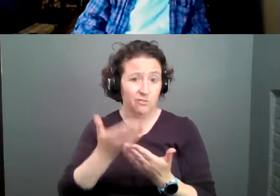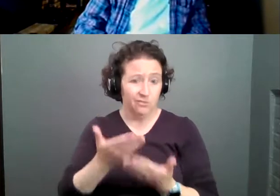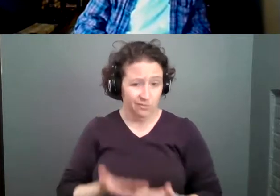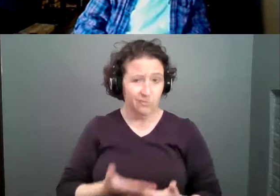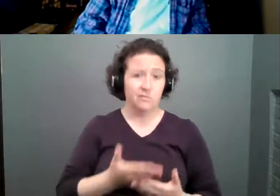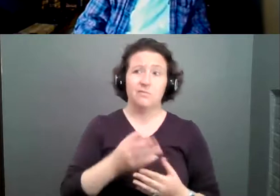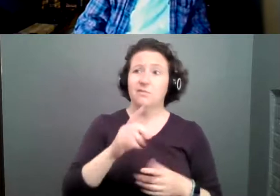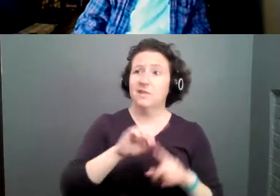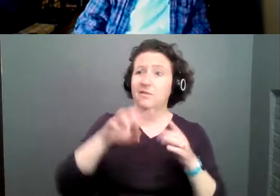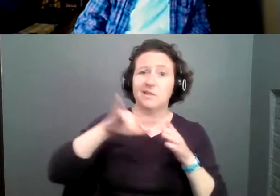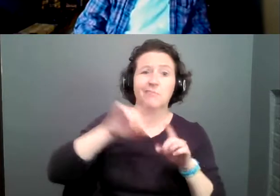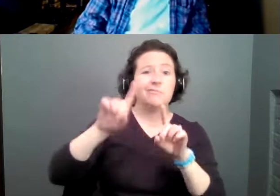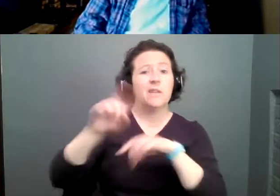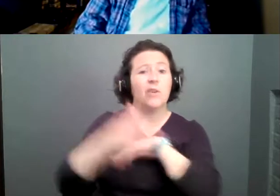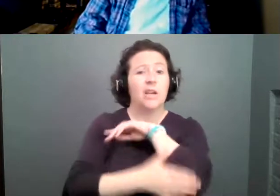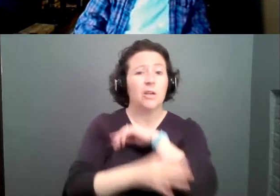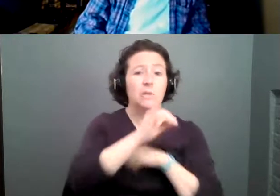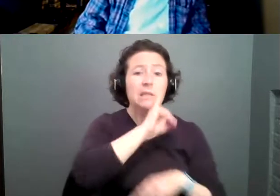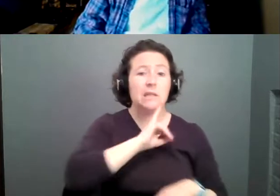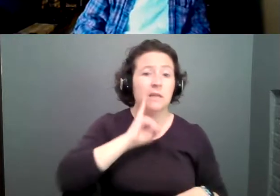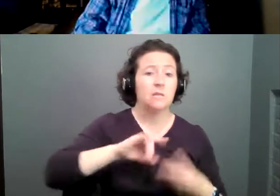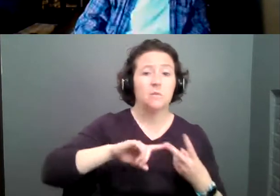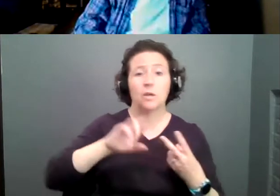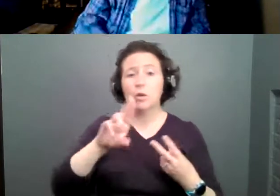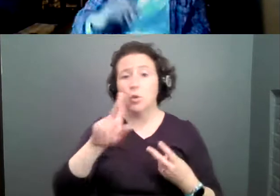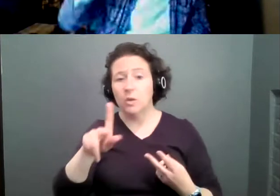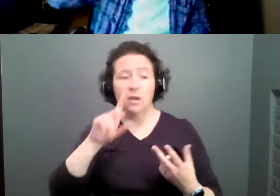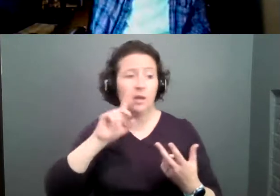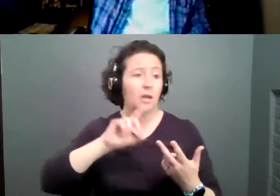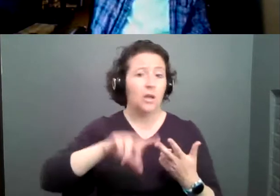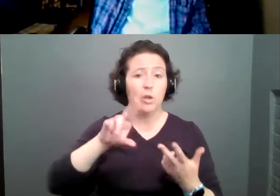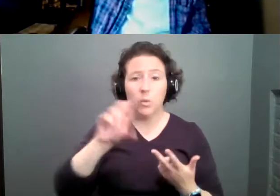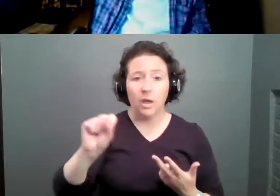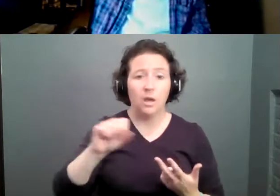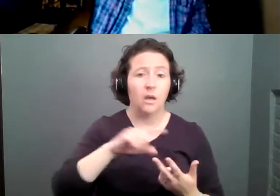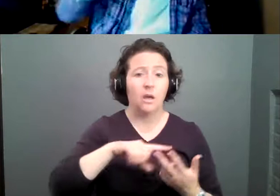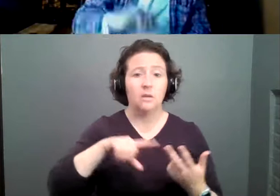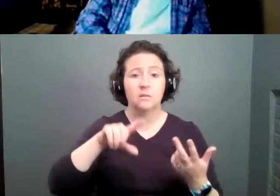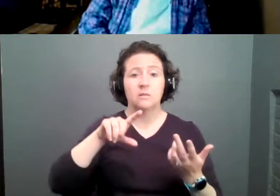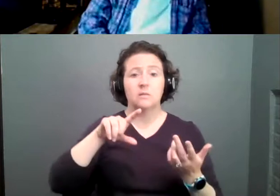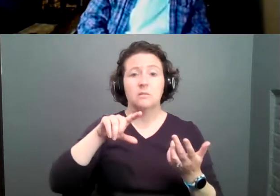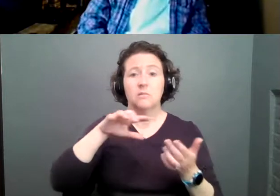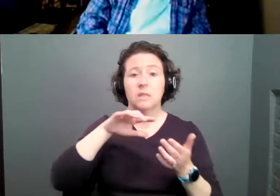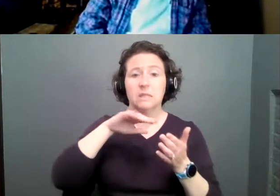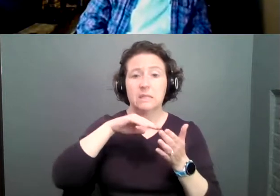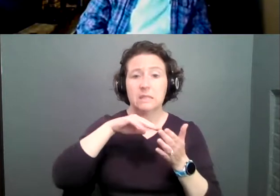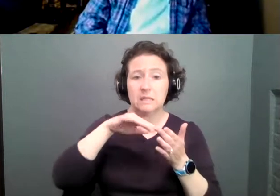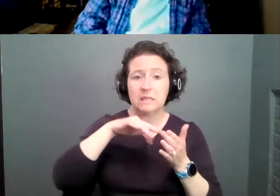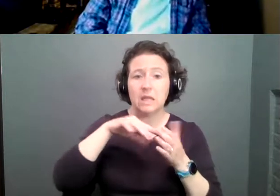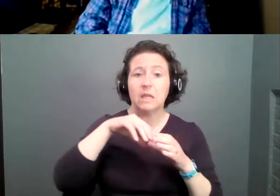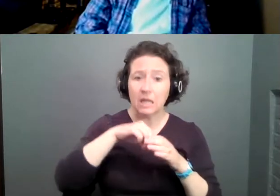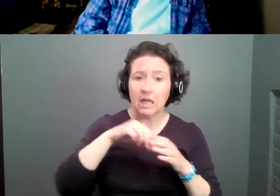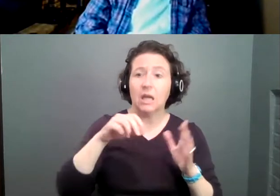United States that have been published in peer-reviewed literature. These aren't preprints that haven't yet